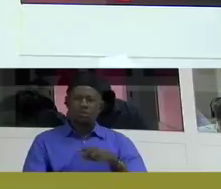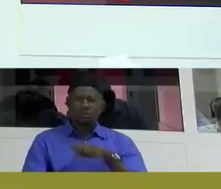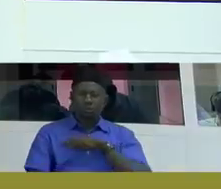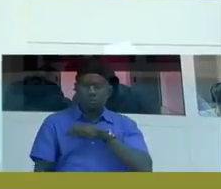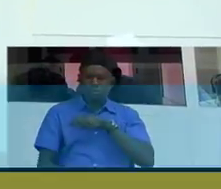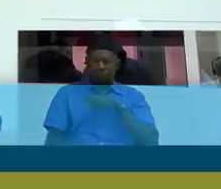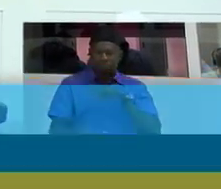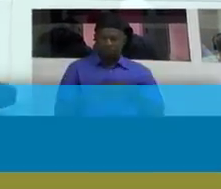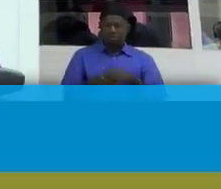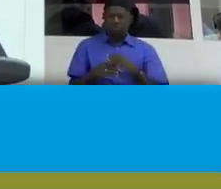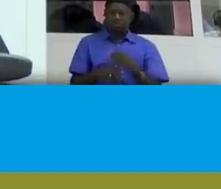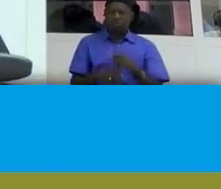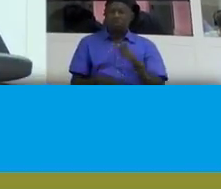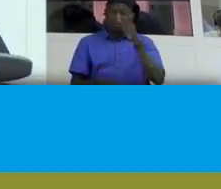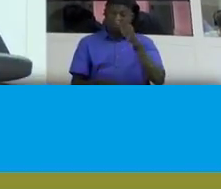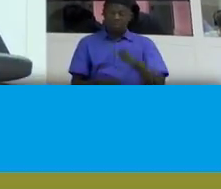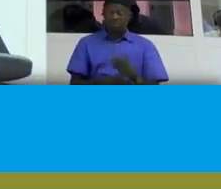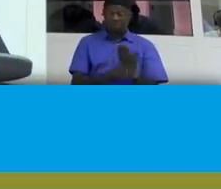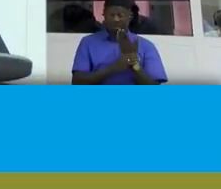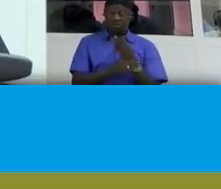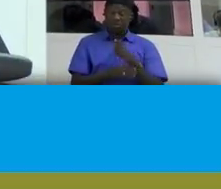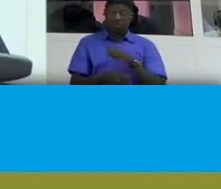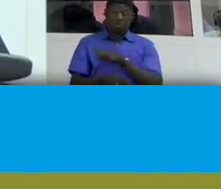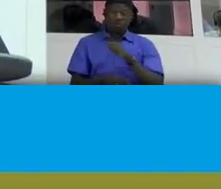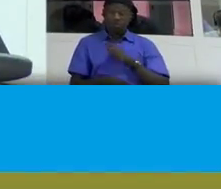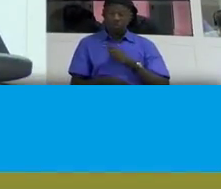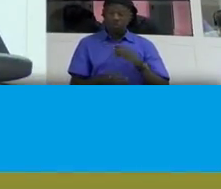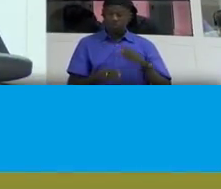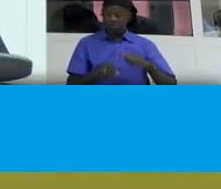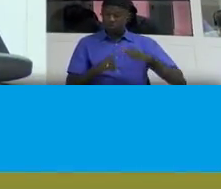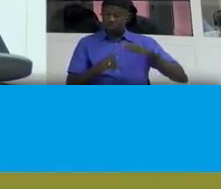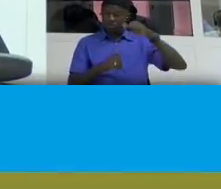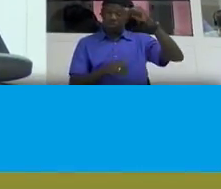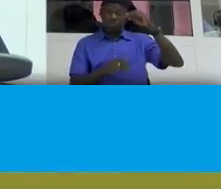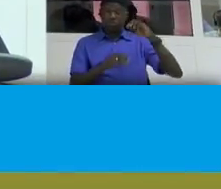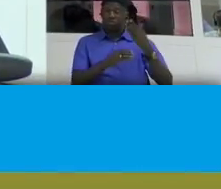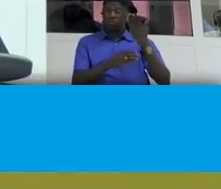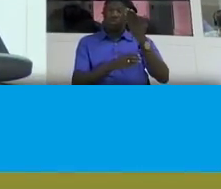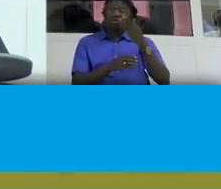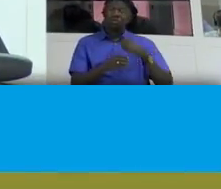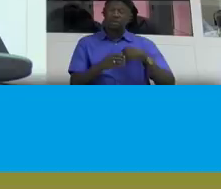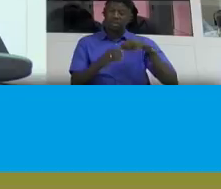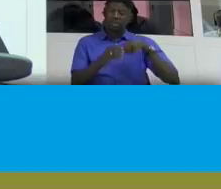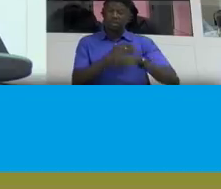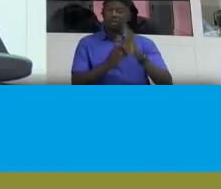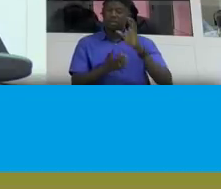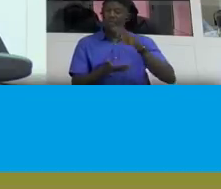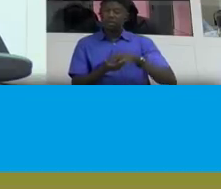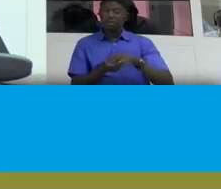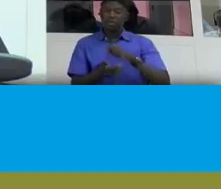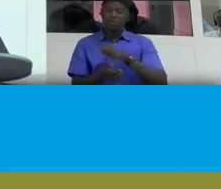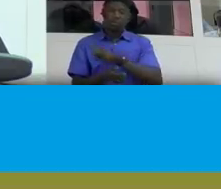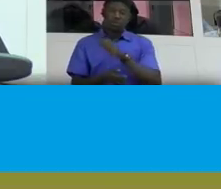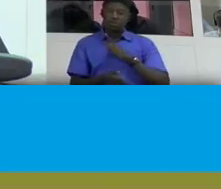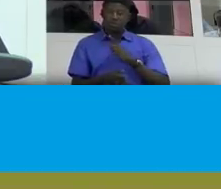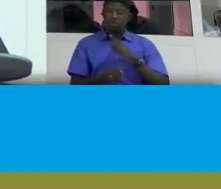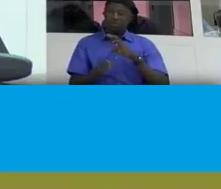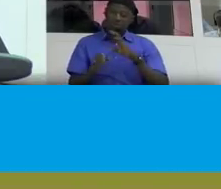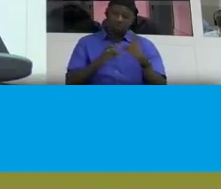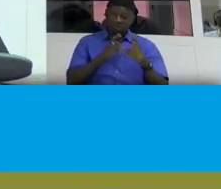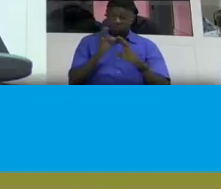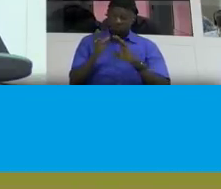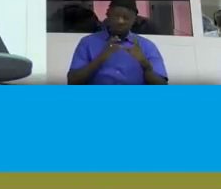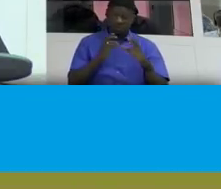personally. We grew up in Banjul together. We socialized together. We chatted together. We having parties